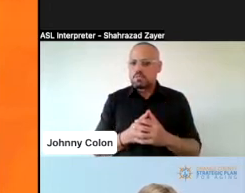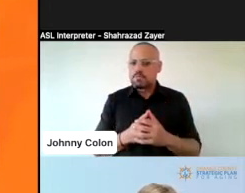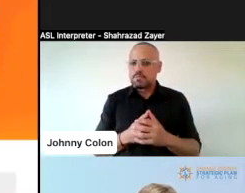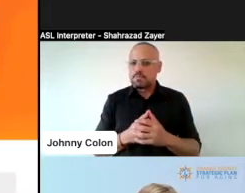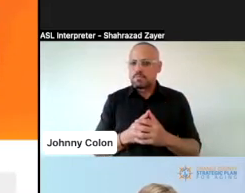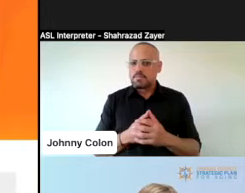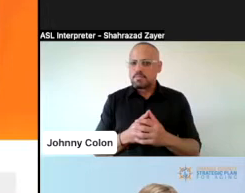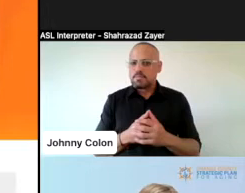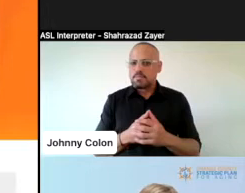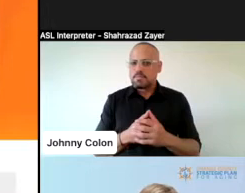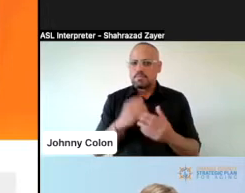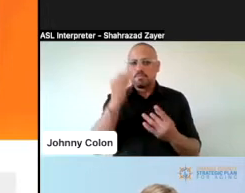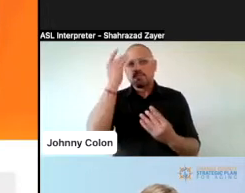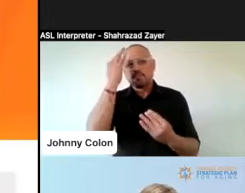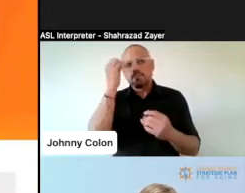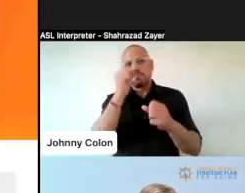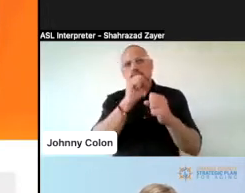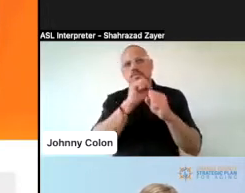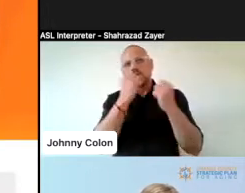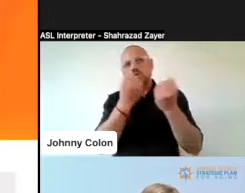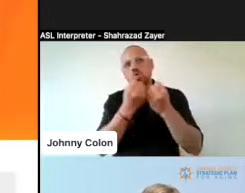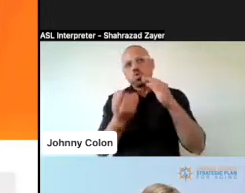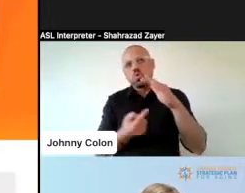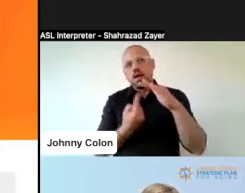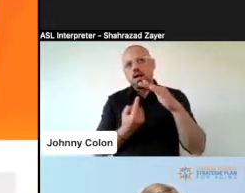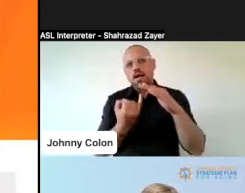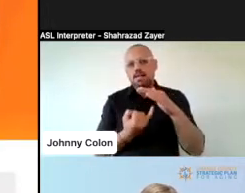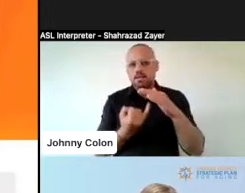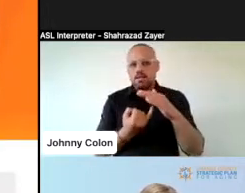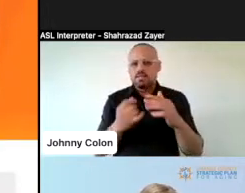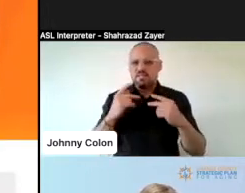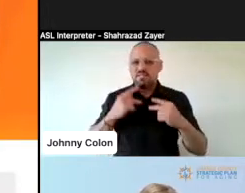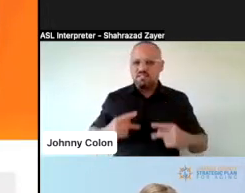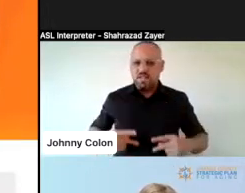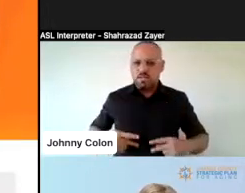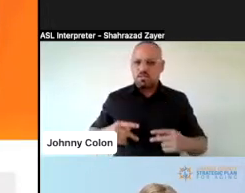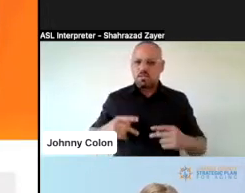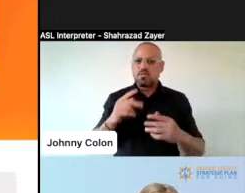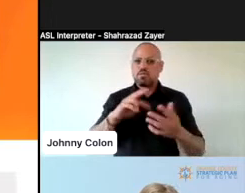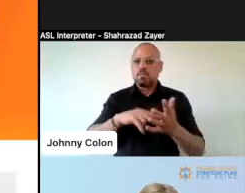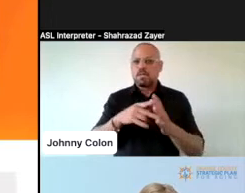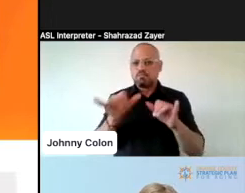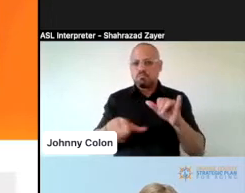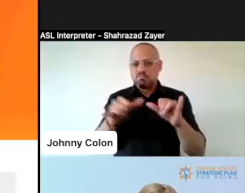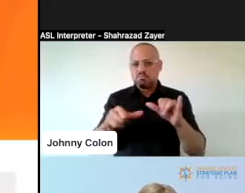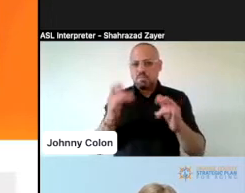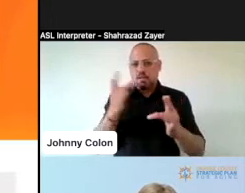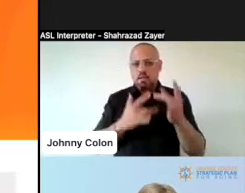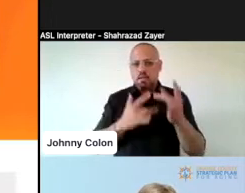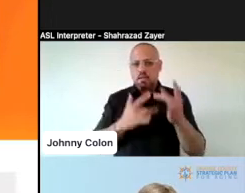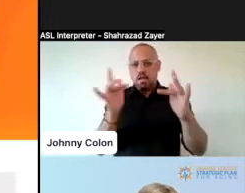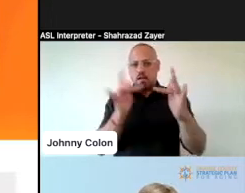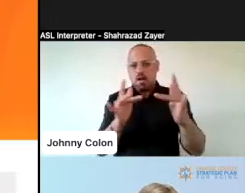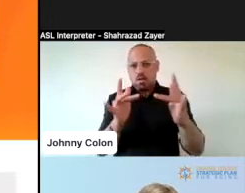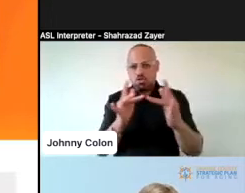When we think about social isolation, it's a physical state defined as prolonged lack of contact or communication